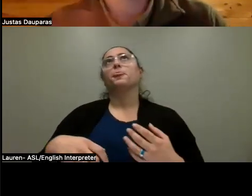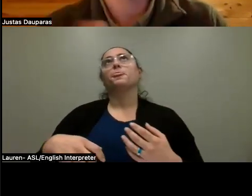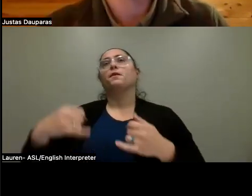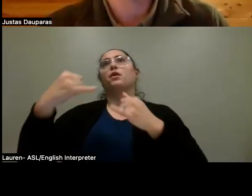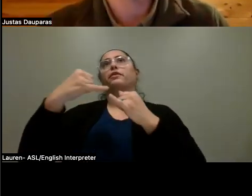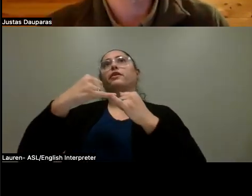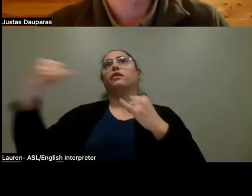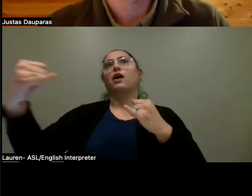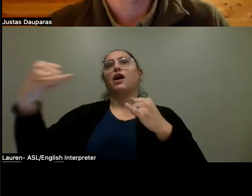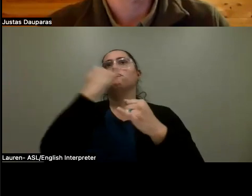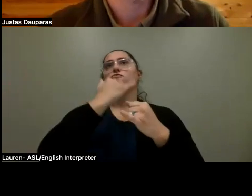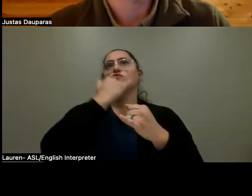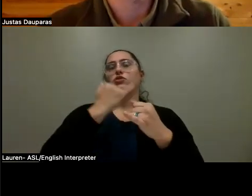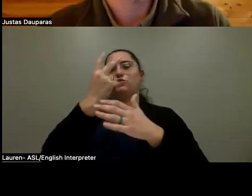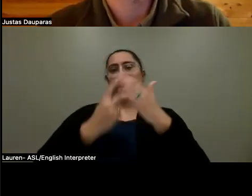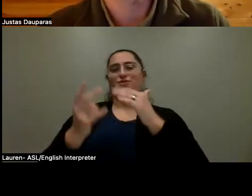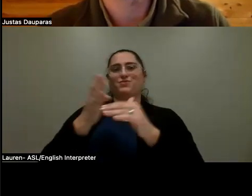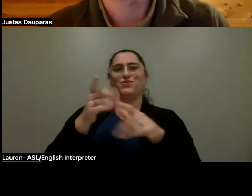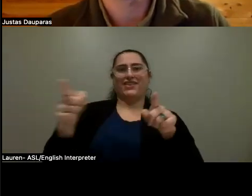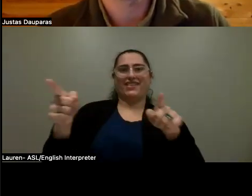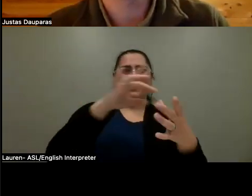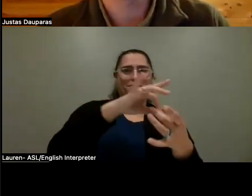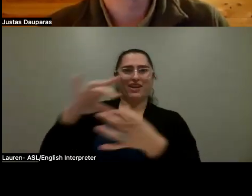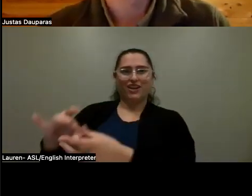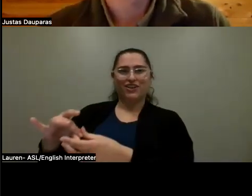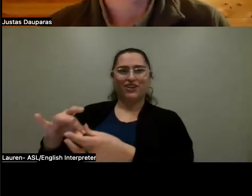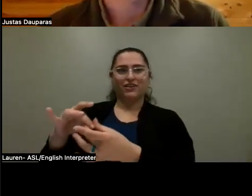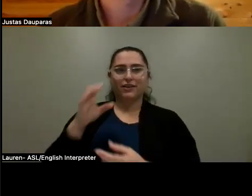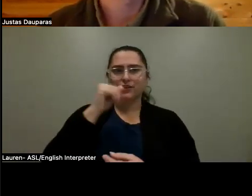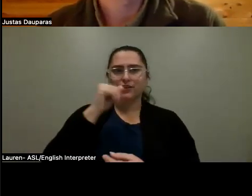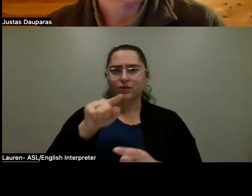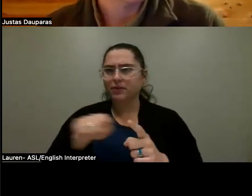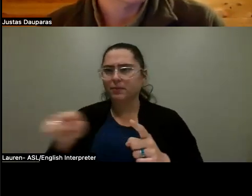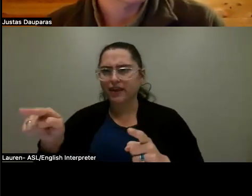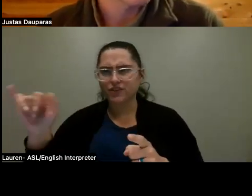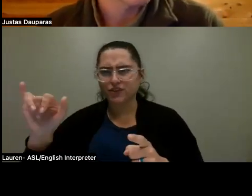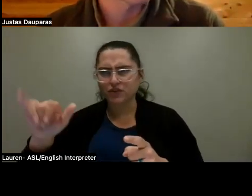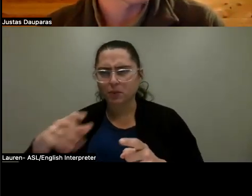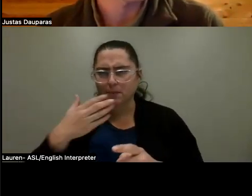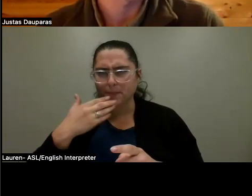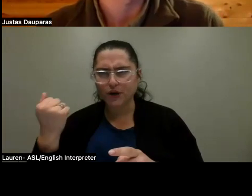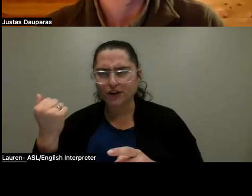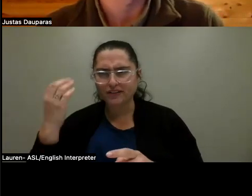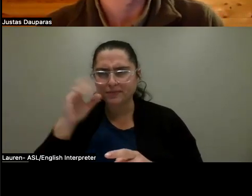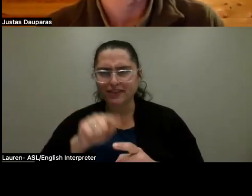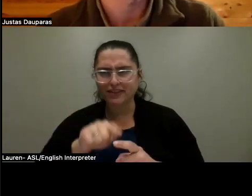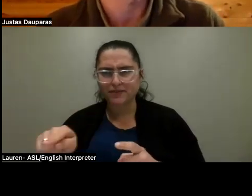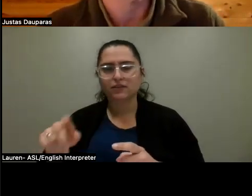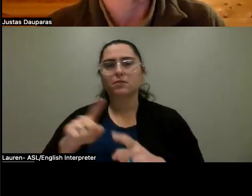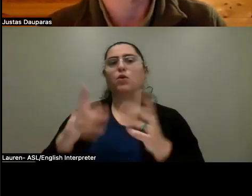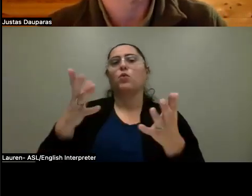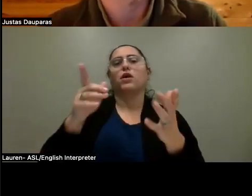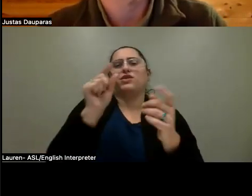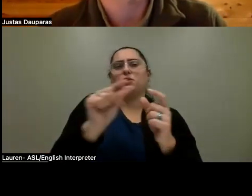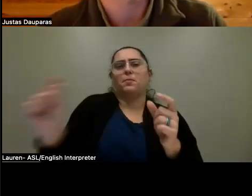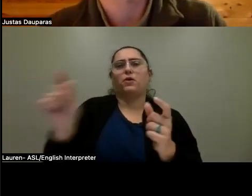chains for the binder. Imagine the PLDTs maybe are also better. I don't know exactly what are these small changes that